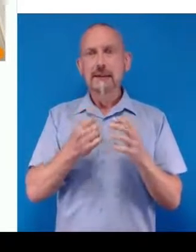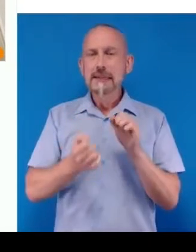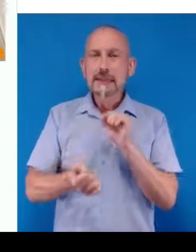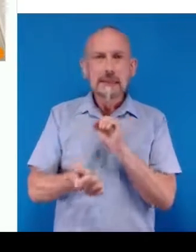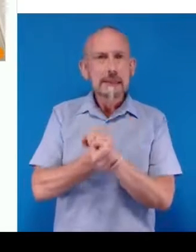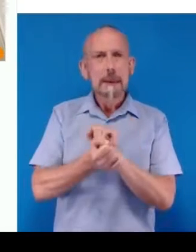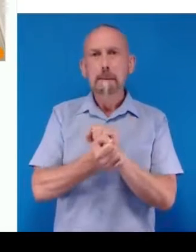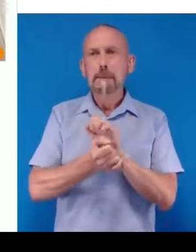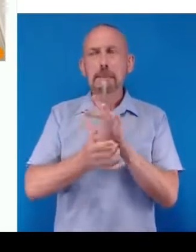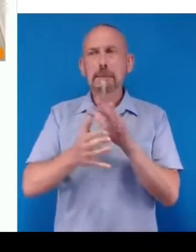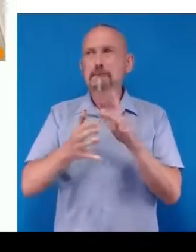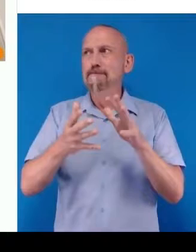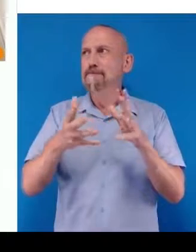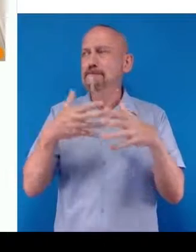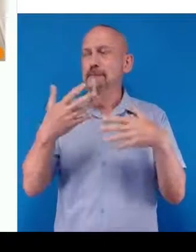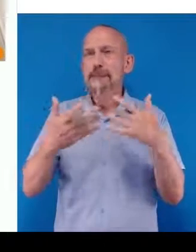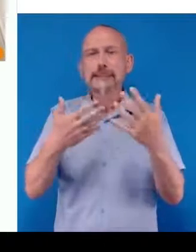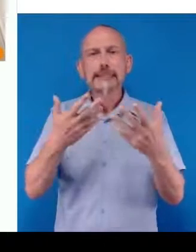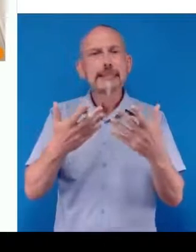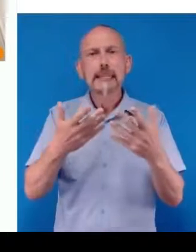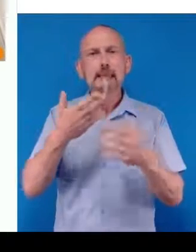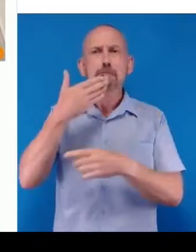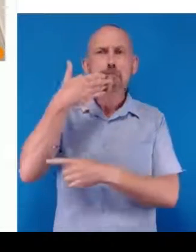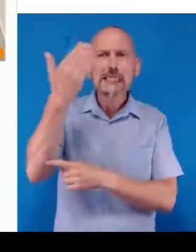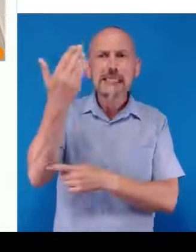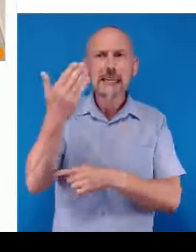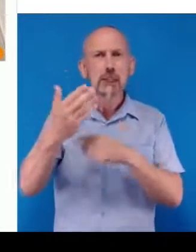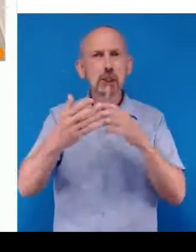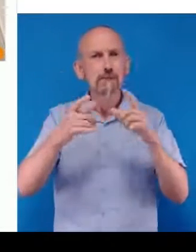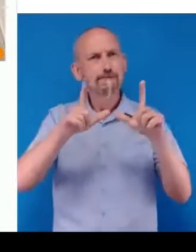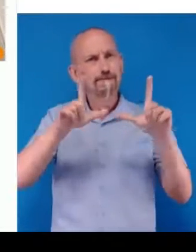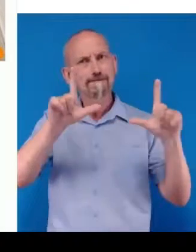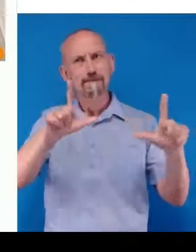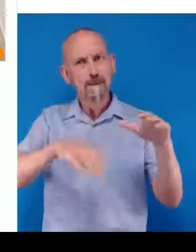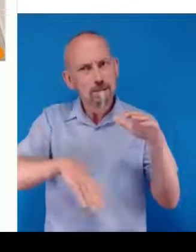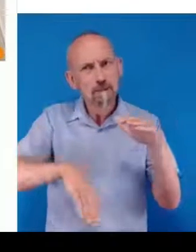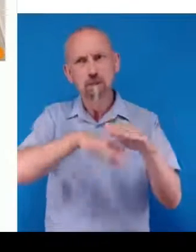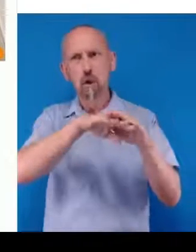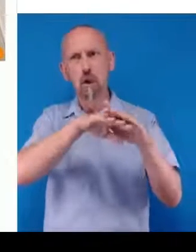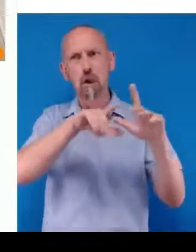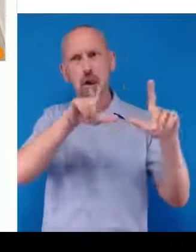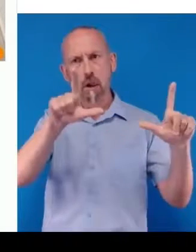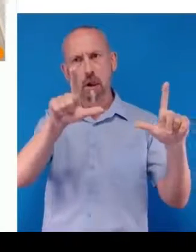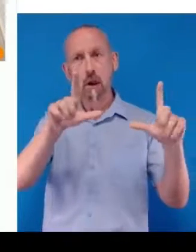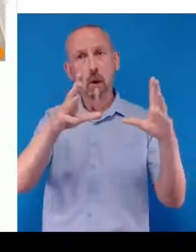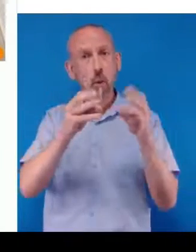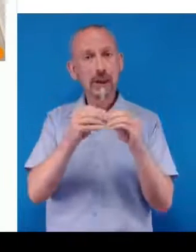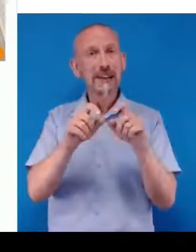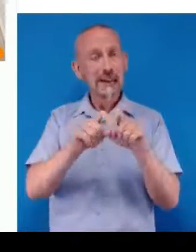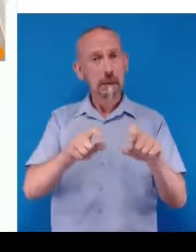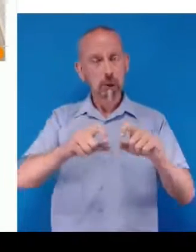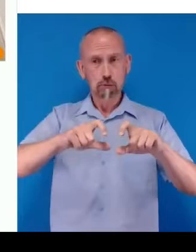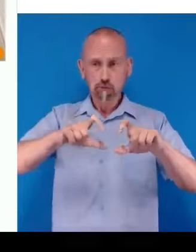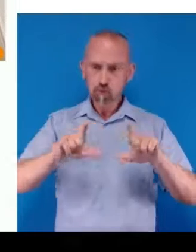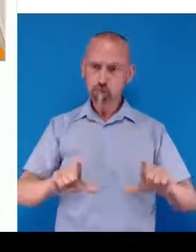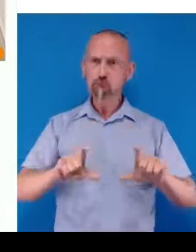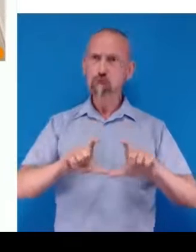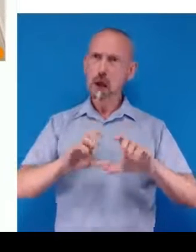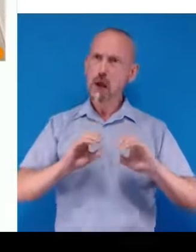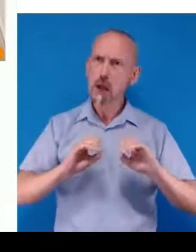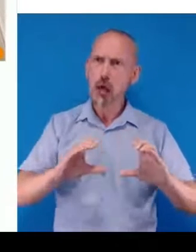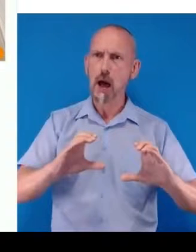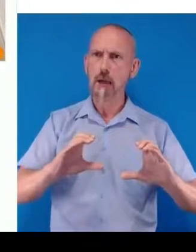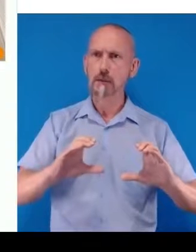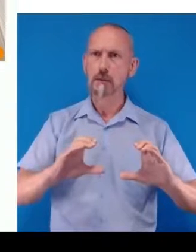the sort of presentation stream window and have the captions nice and large separately, but it's not disrupting all of the